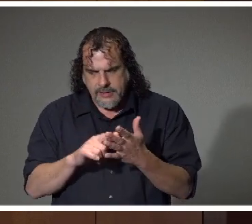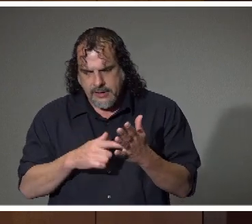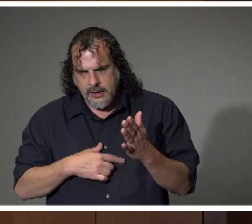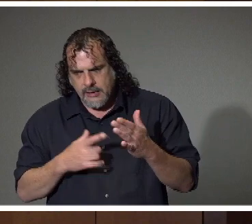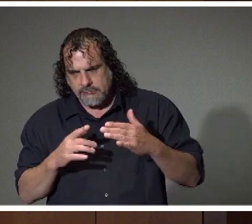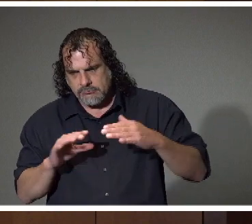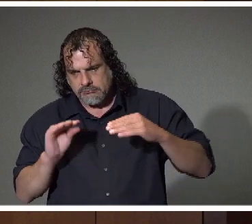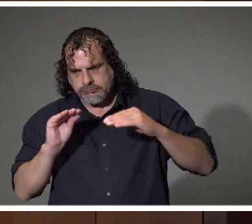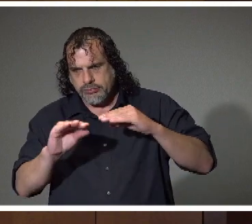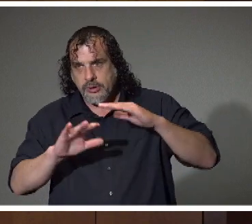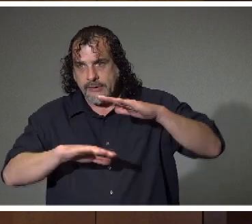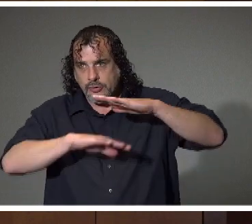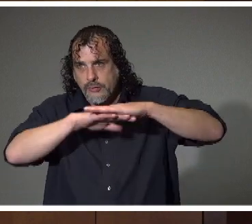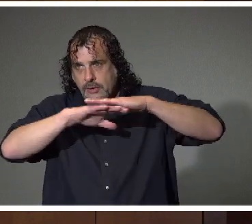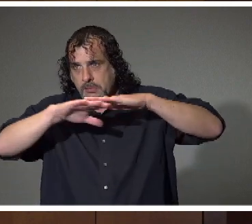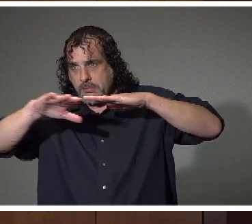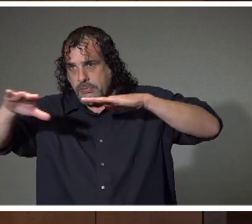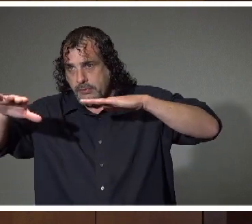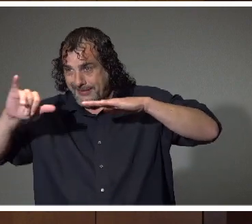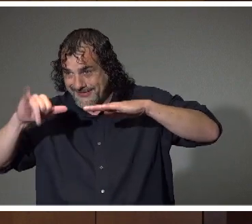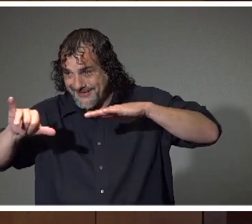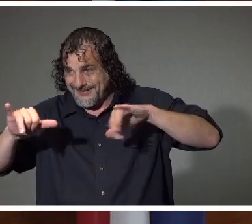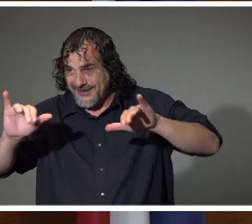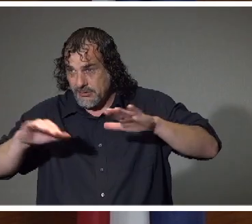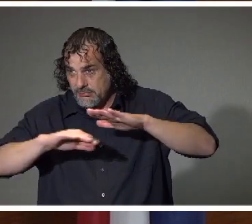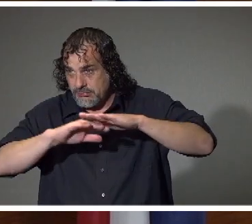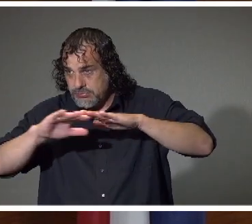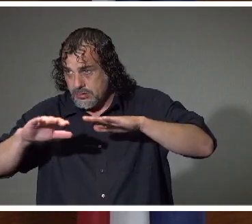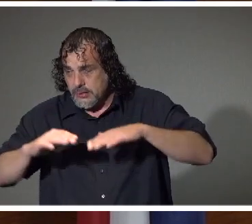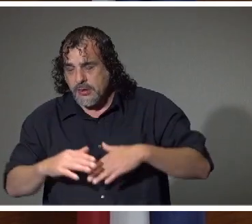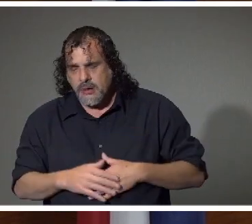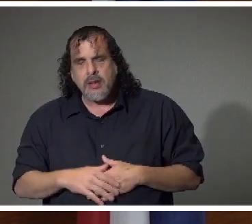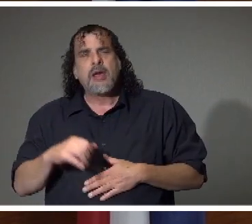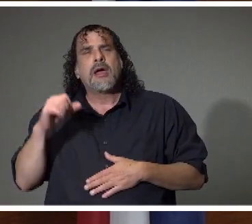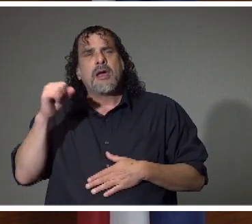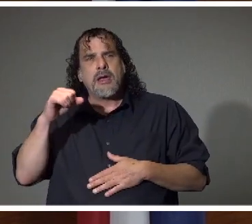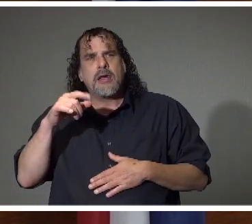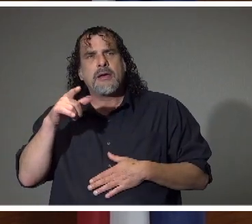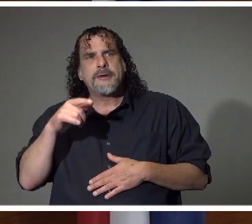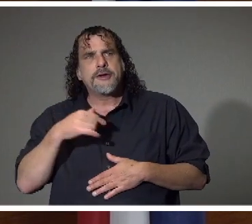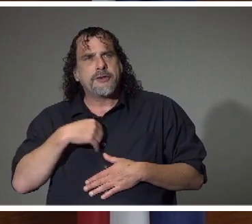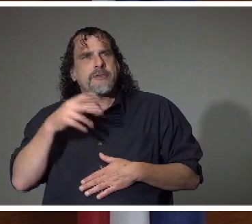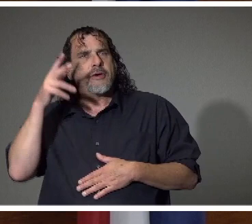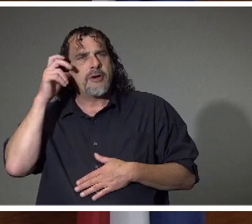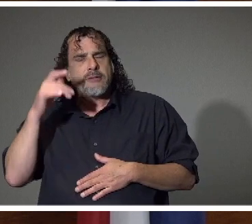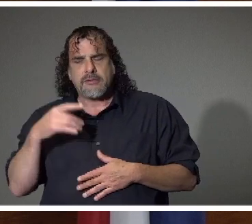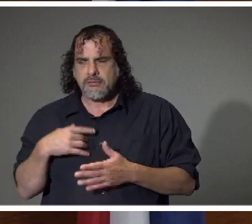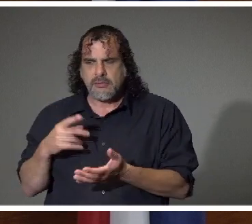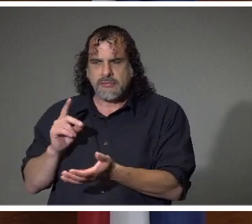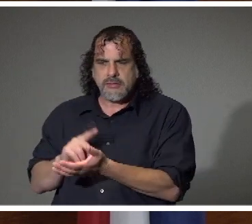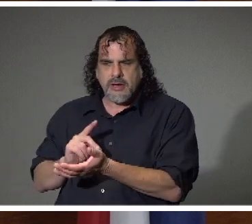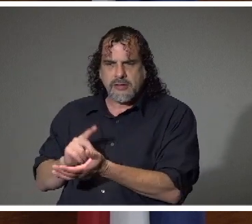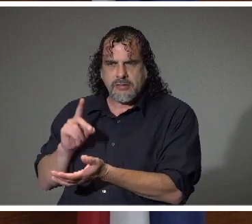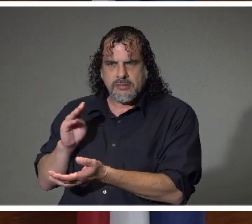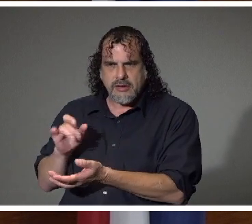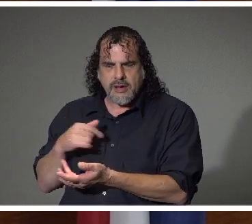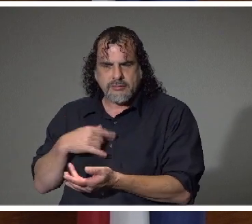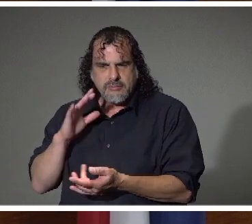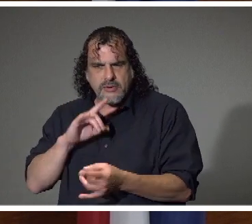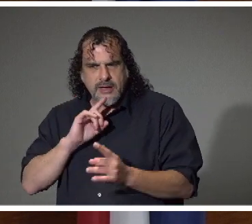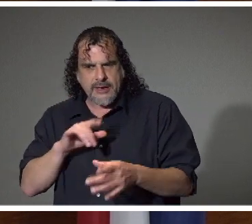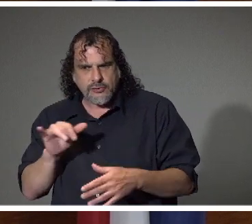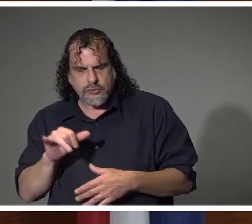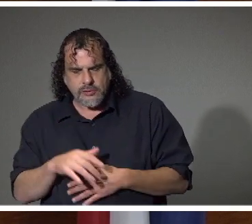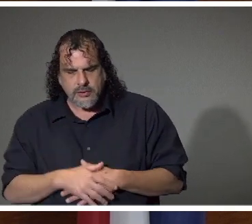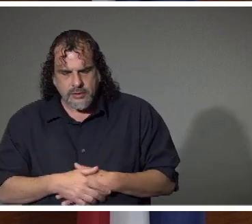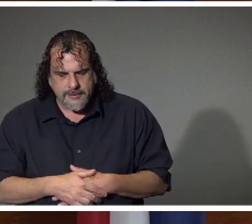plateau? Yeah, so as you've probably heard me talk about, and I'll give Dr. Dobbs the opportunity, a shot at this as